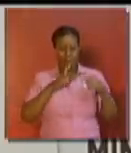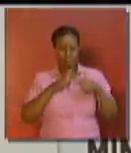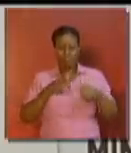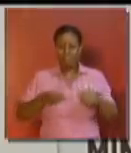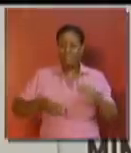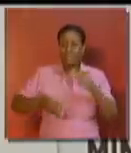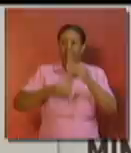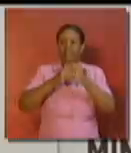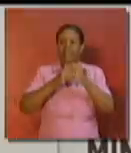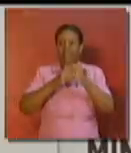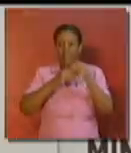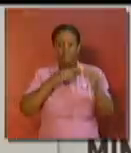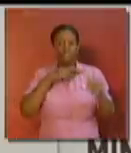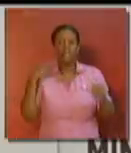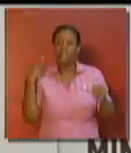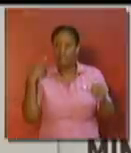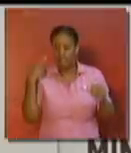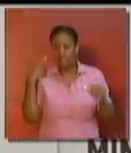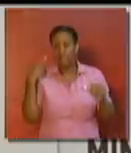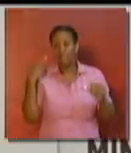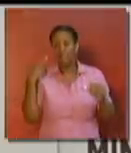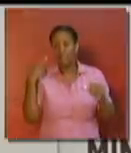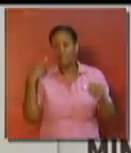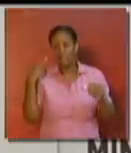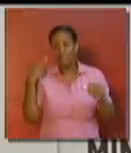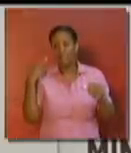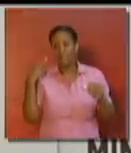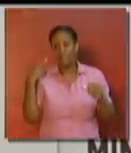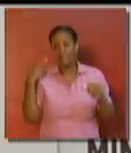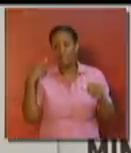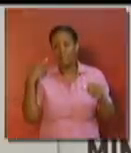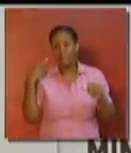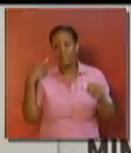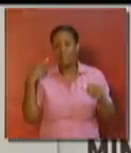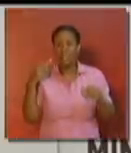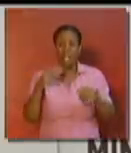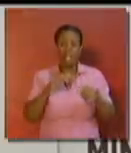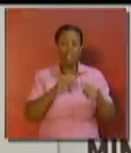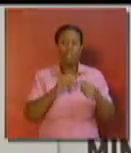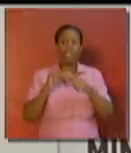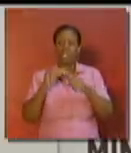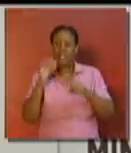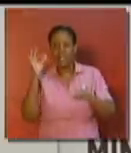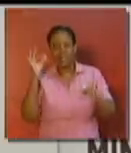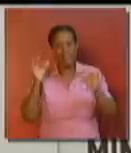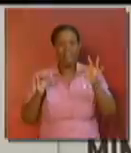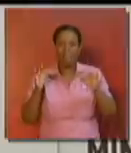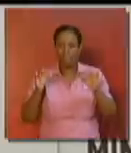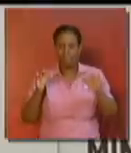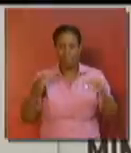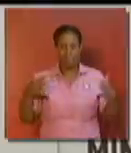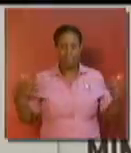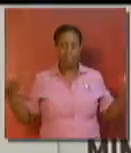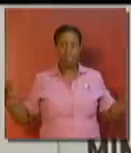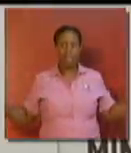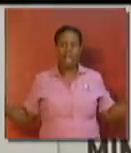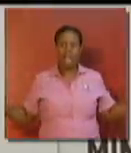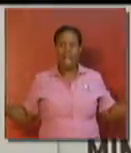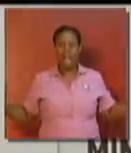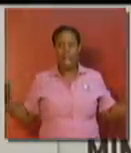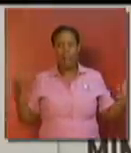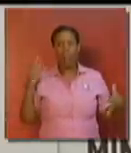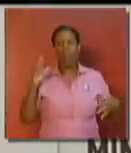They're very similar to the other population, especially if you're overweight or obese, diabetes